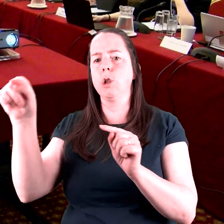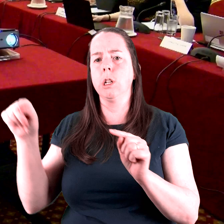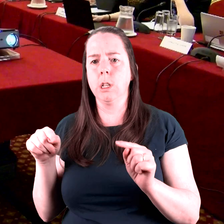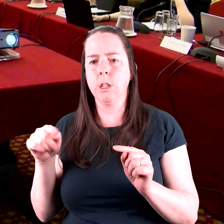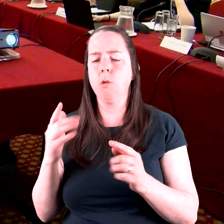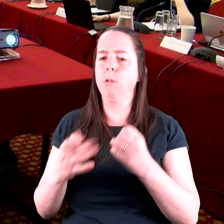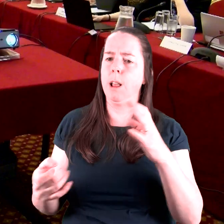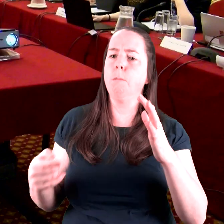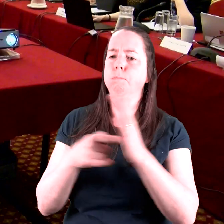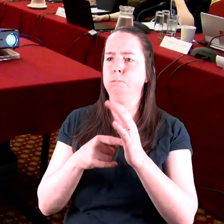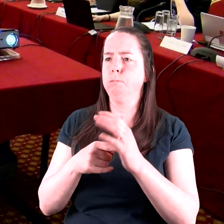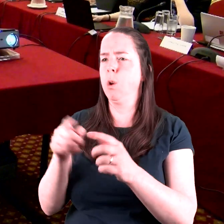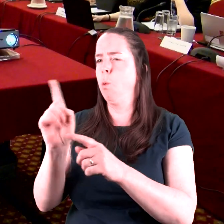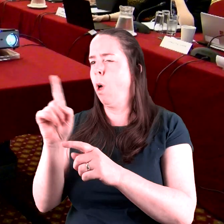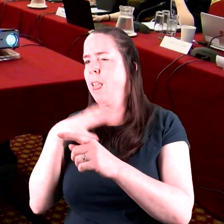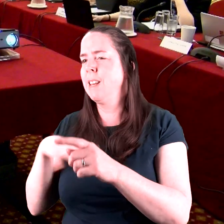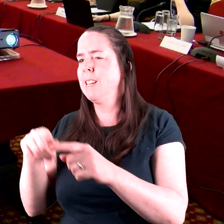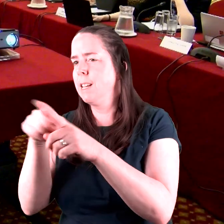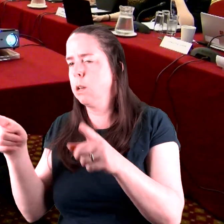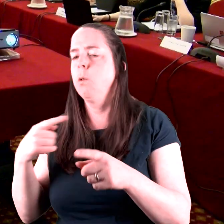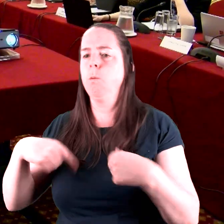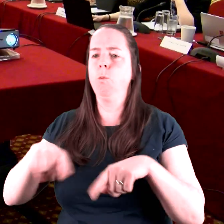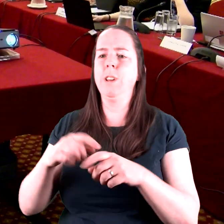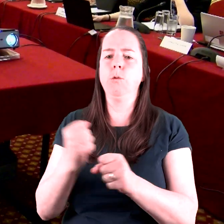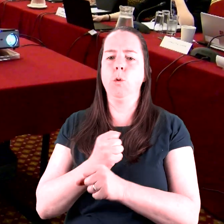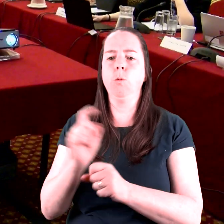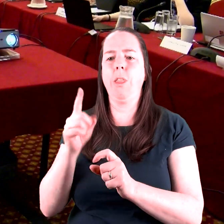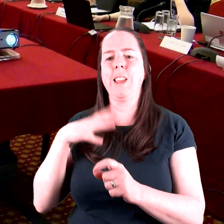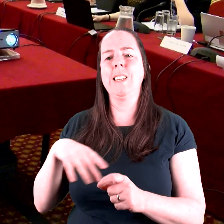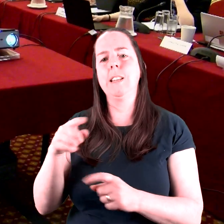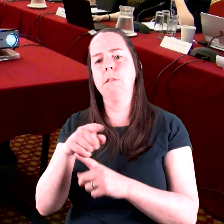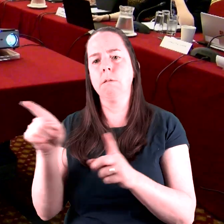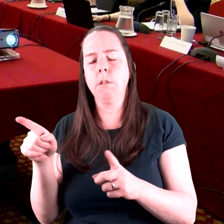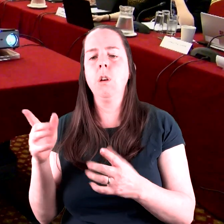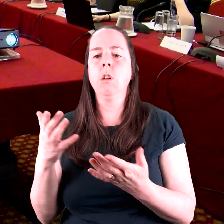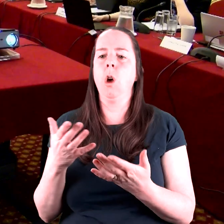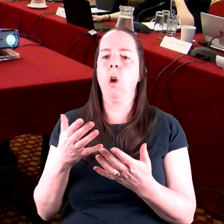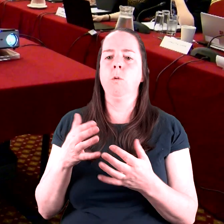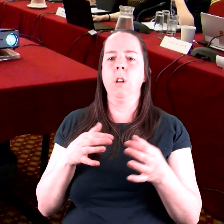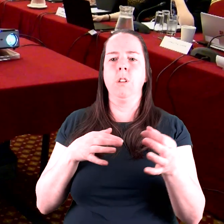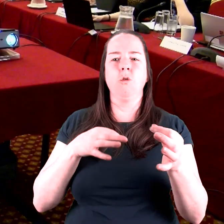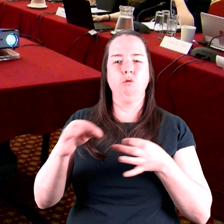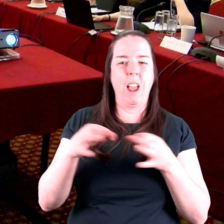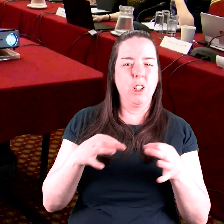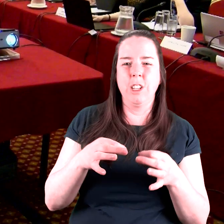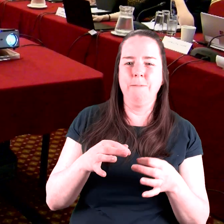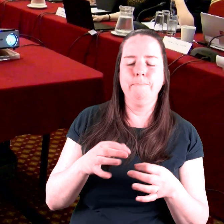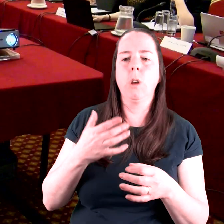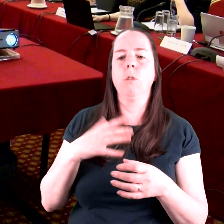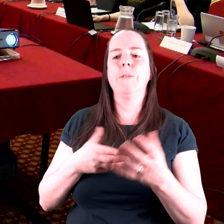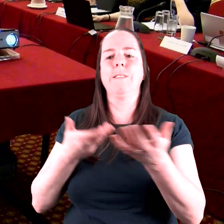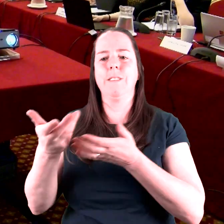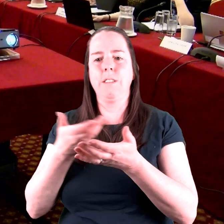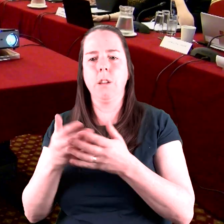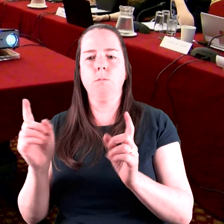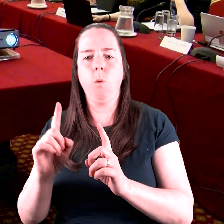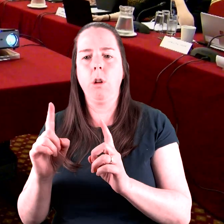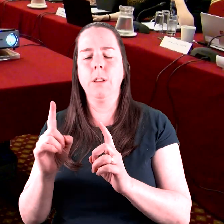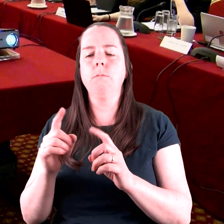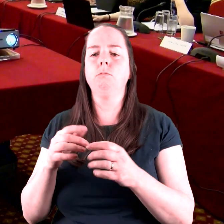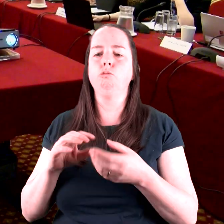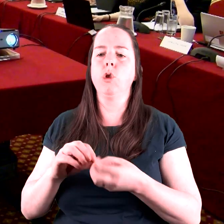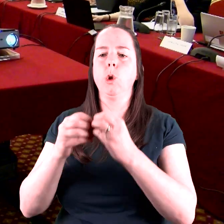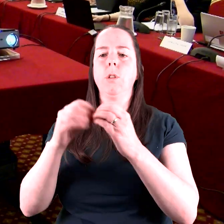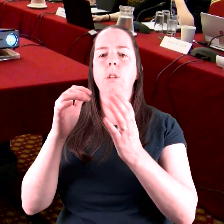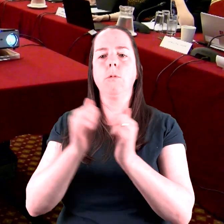London organisations, and it's really important that we do what they need, and therefore rather than produce a strategy, what we discussed as a board was to produce a